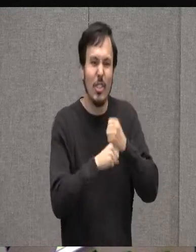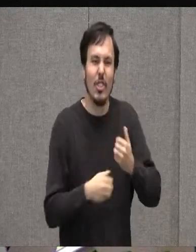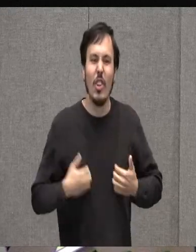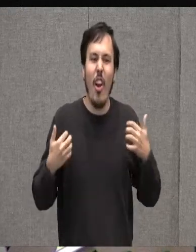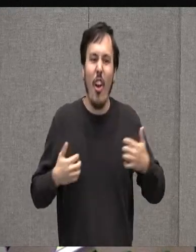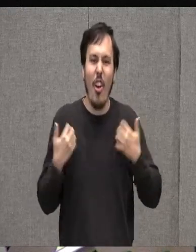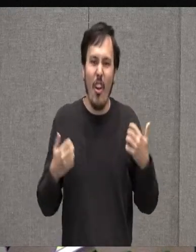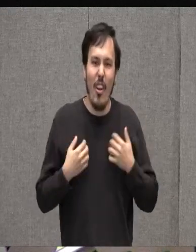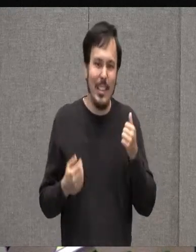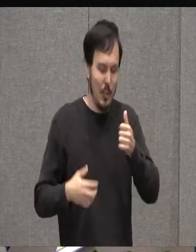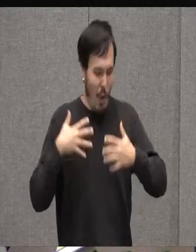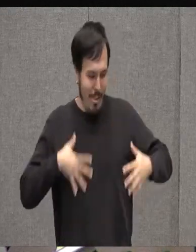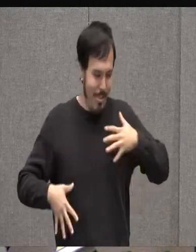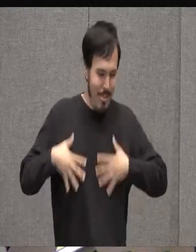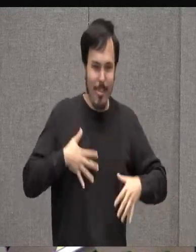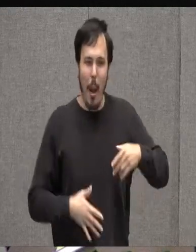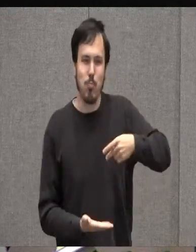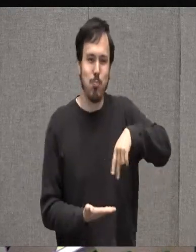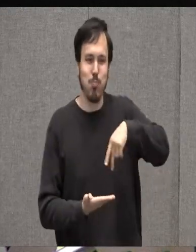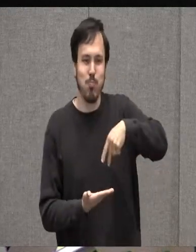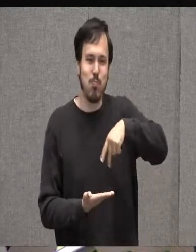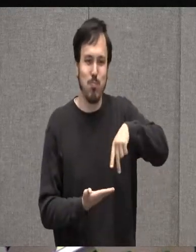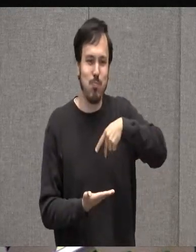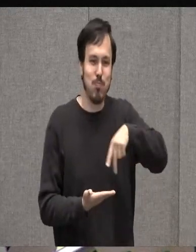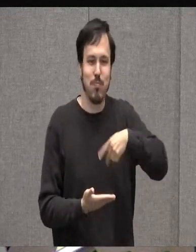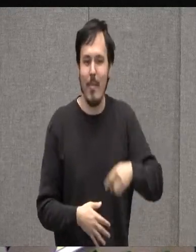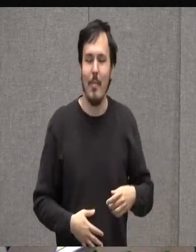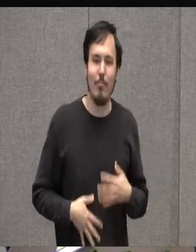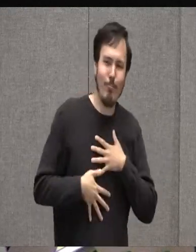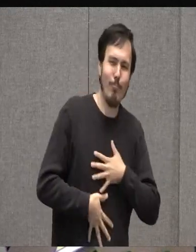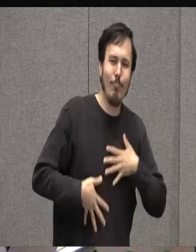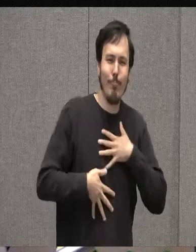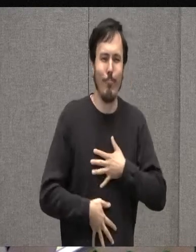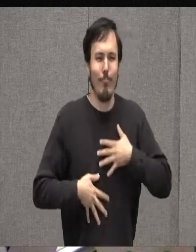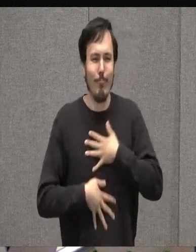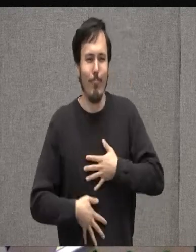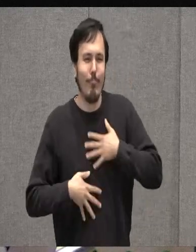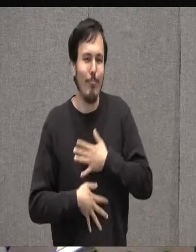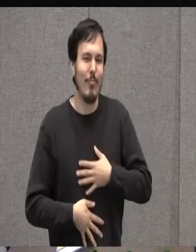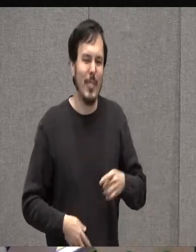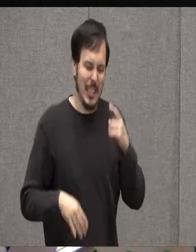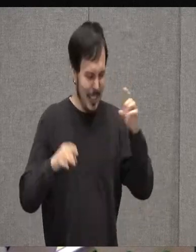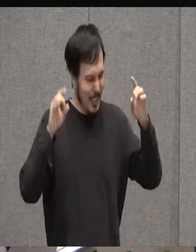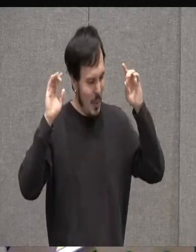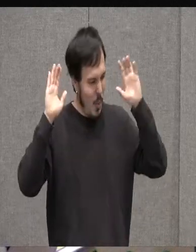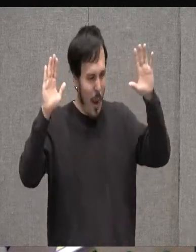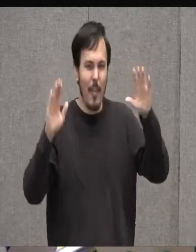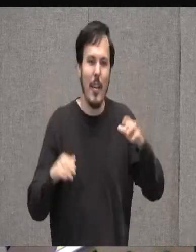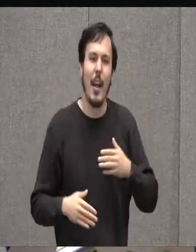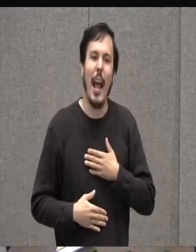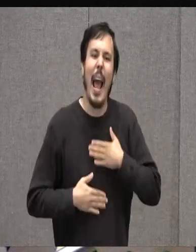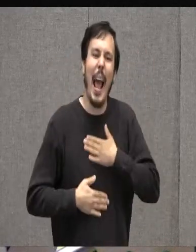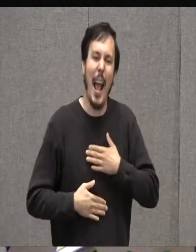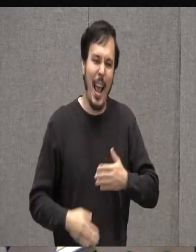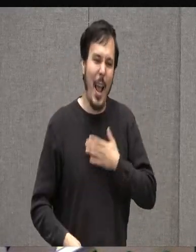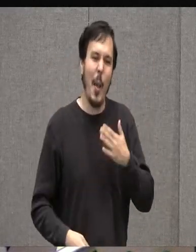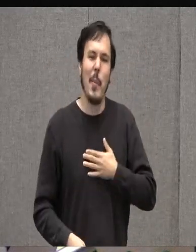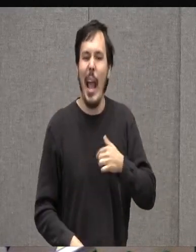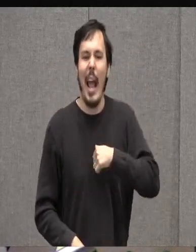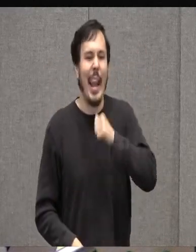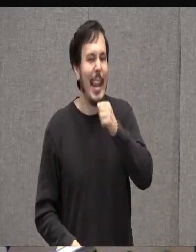The giant gave Jim a gold coin, and Jim climbed down the beanstalk as fast as he could. He showed the coin to his mother and ran off to the wig maker.